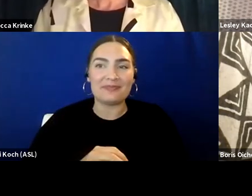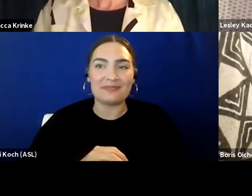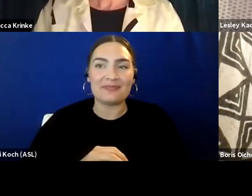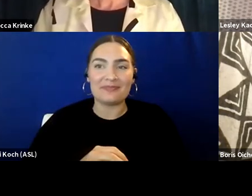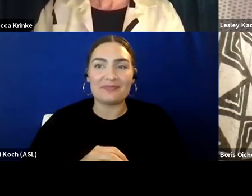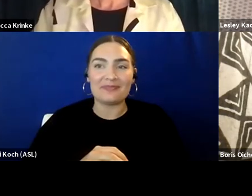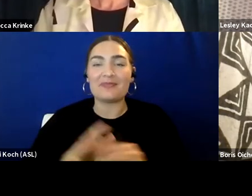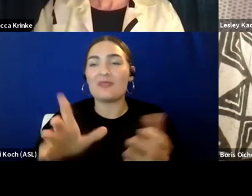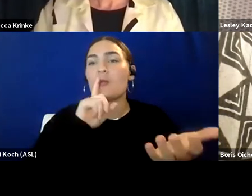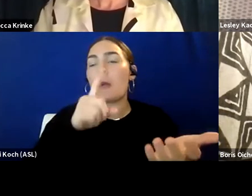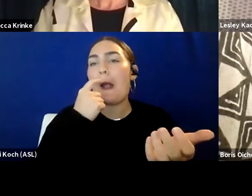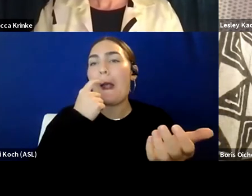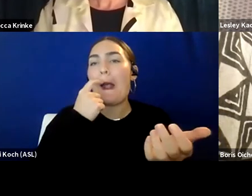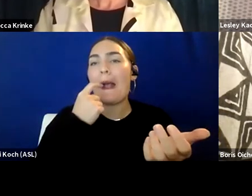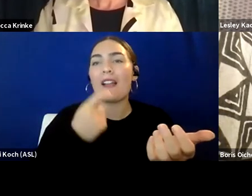But with me, you know,